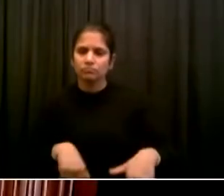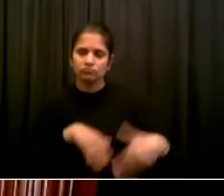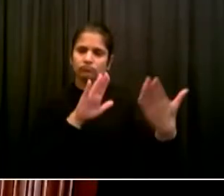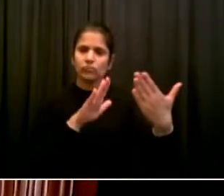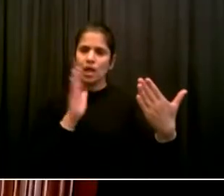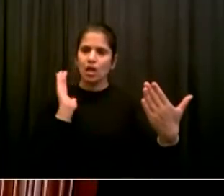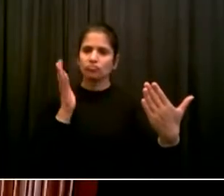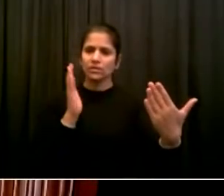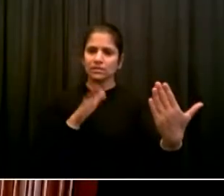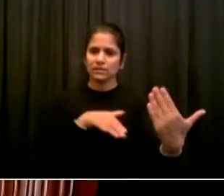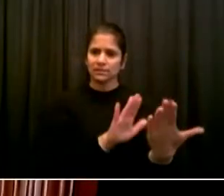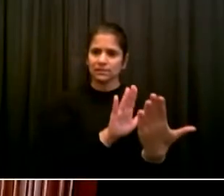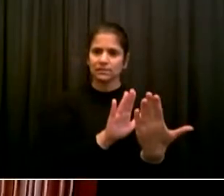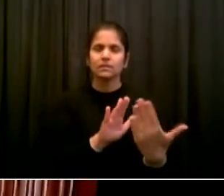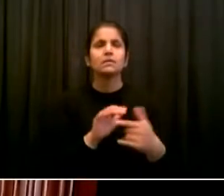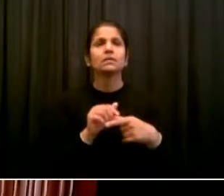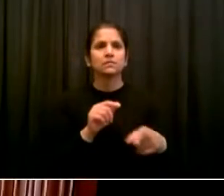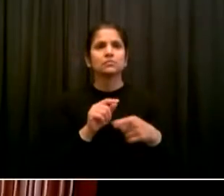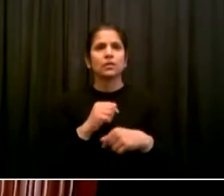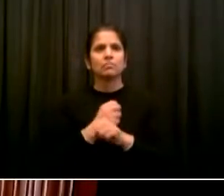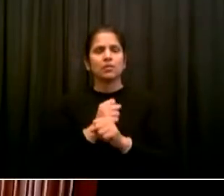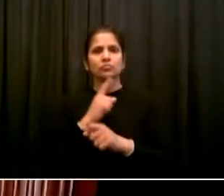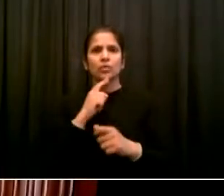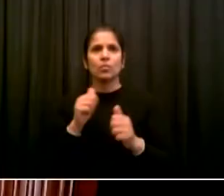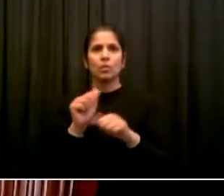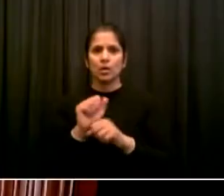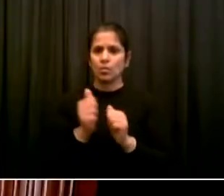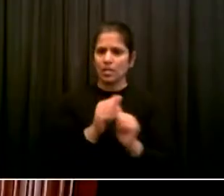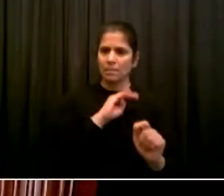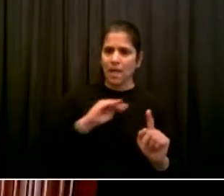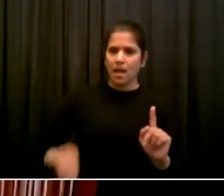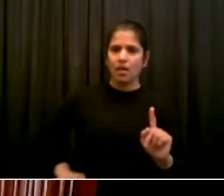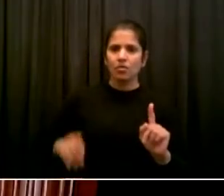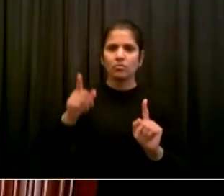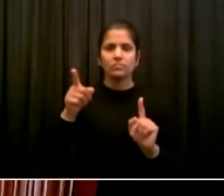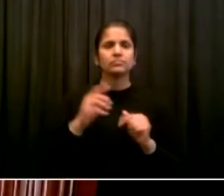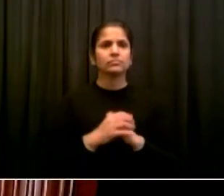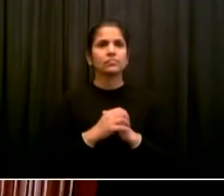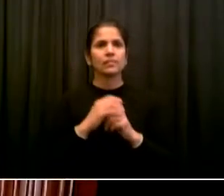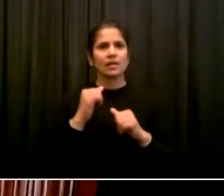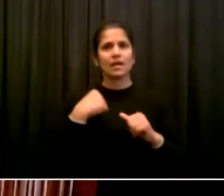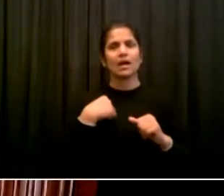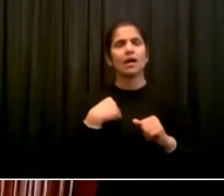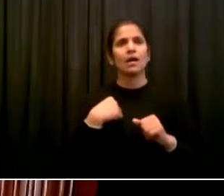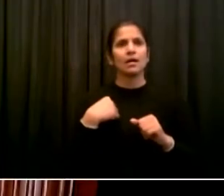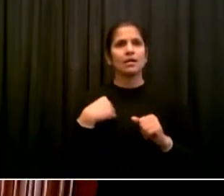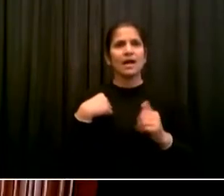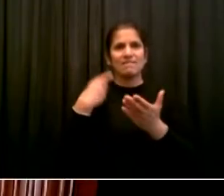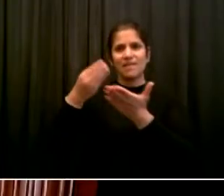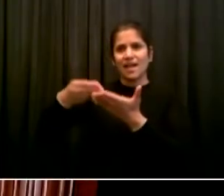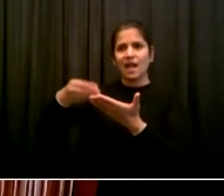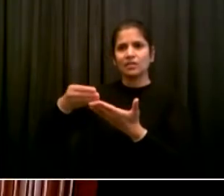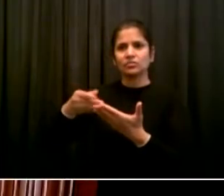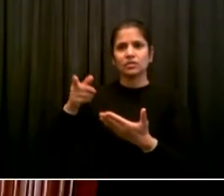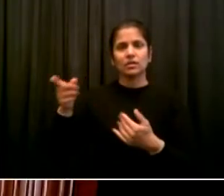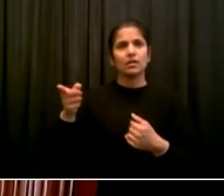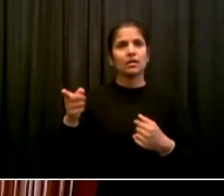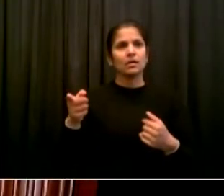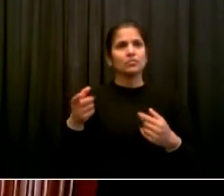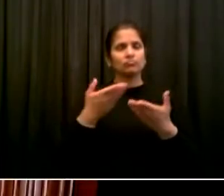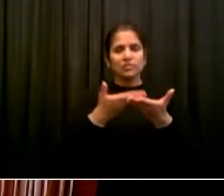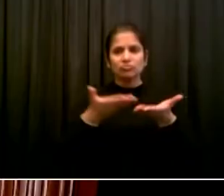ensure that the upcoming budget includes the necessary financial resources to achieve his vision of completely